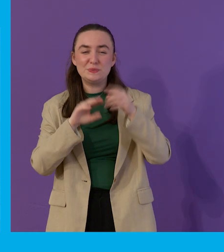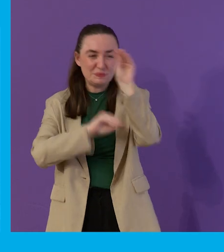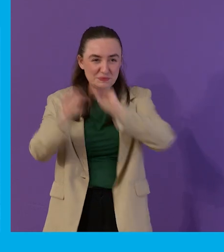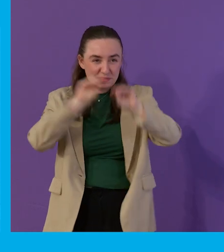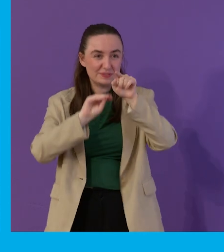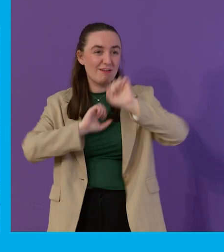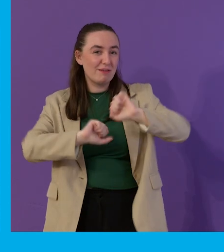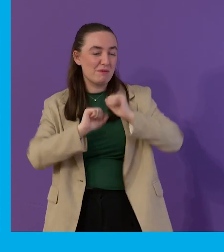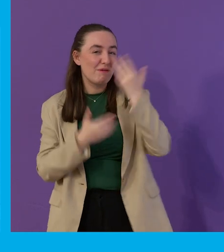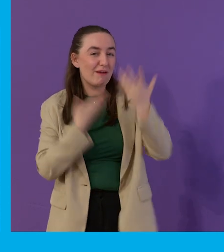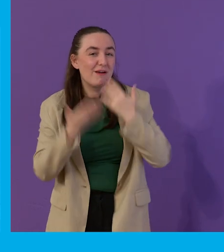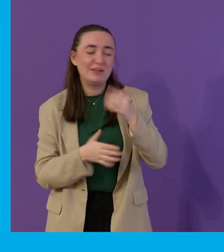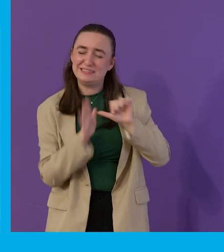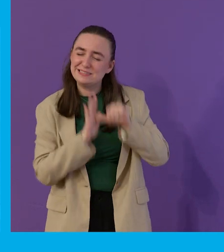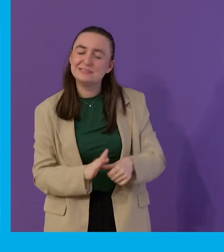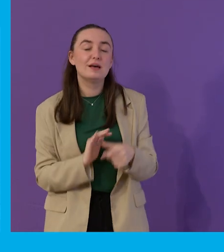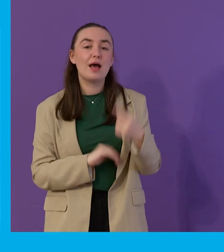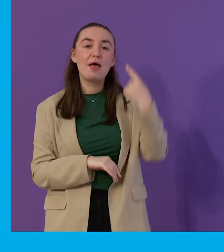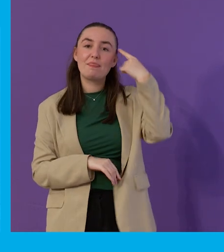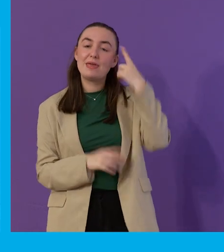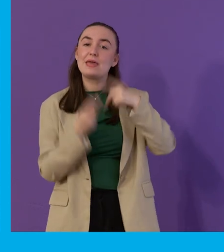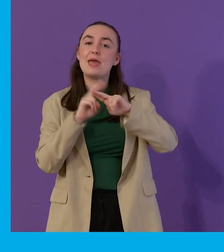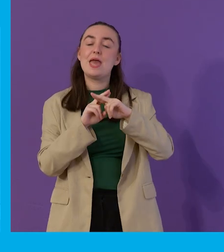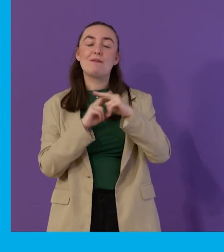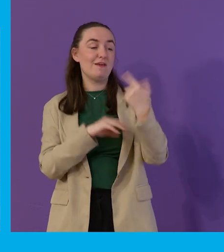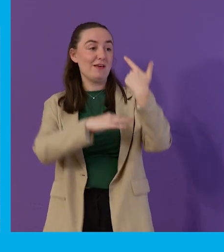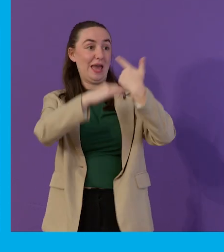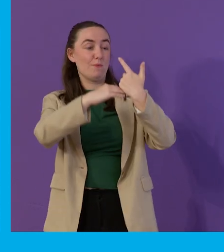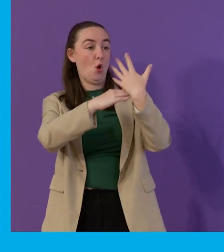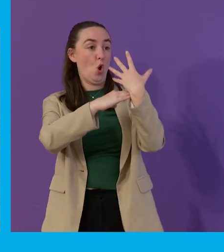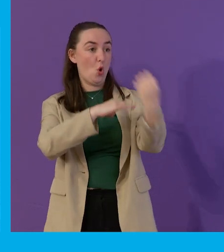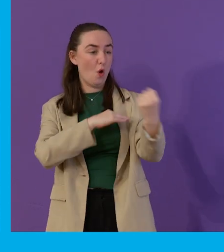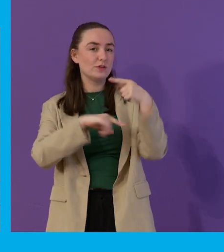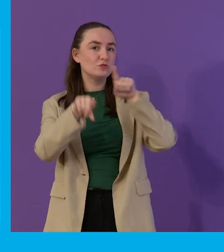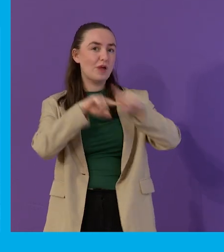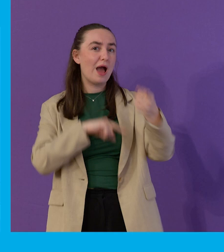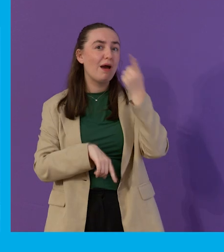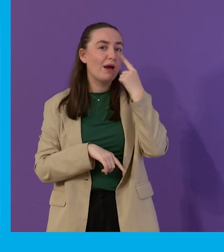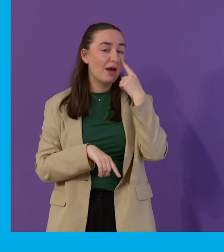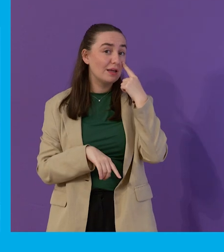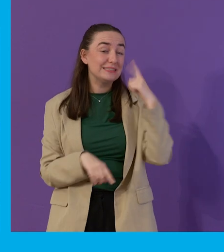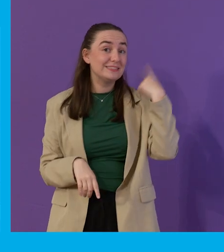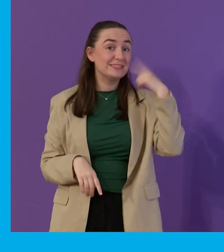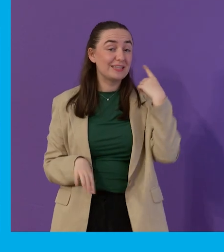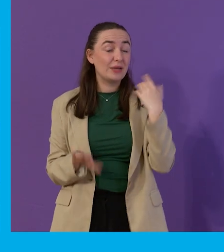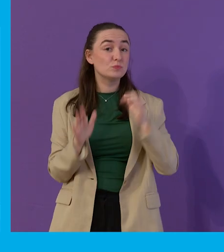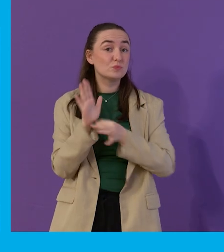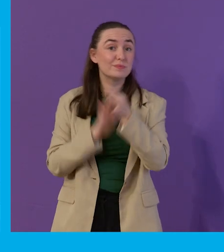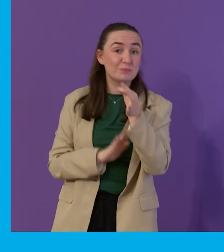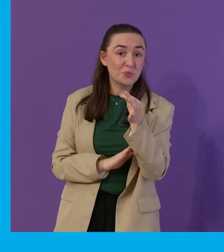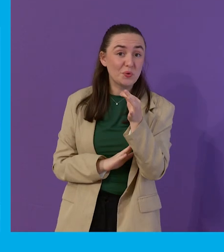it's a bit hard. I wonder if you turn off your video and we try that and then just